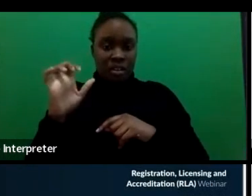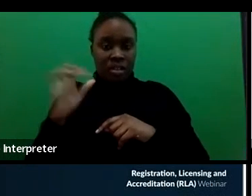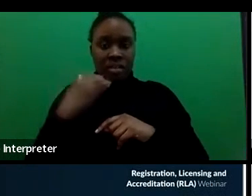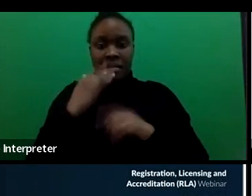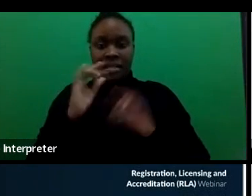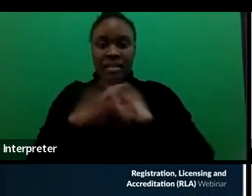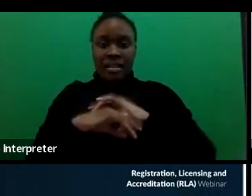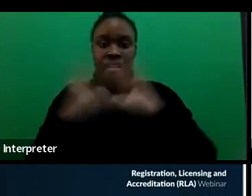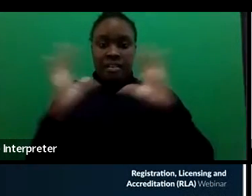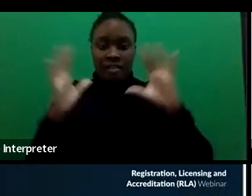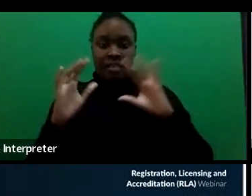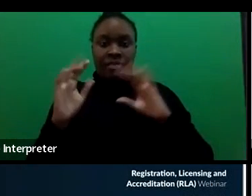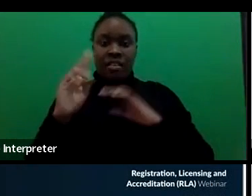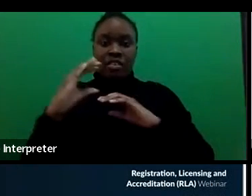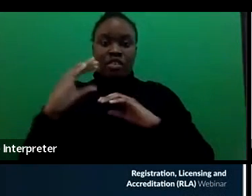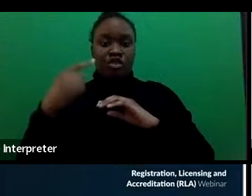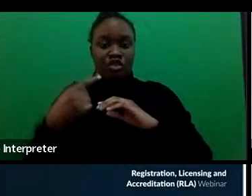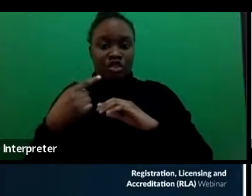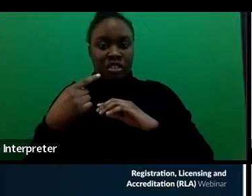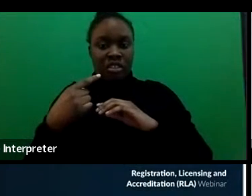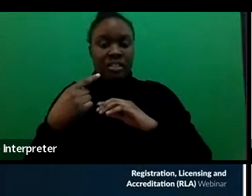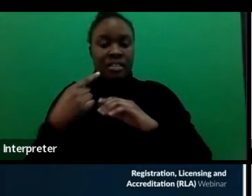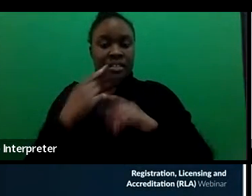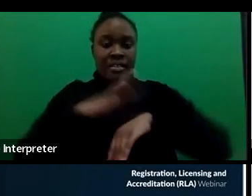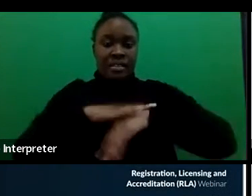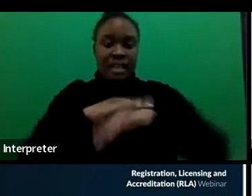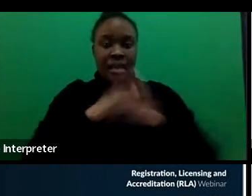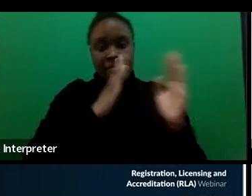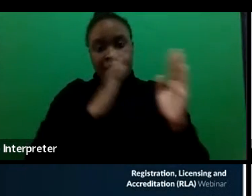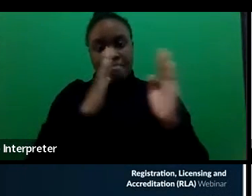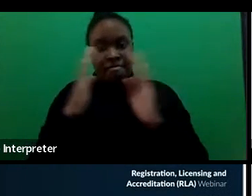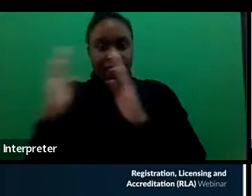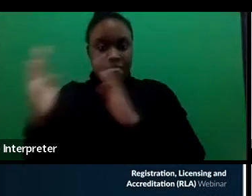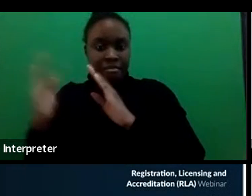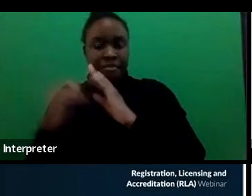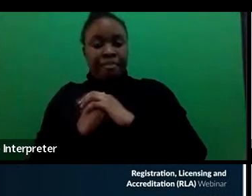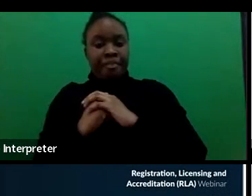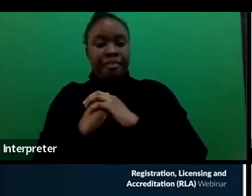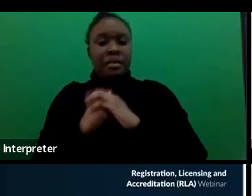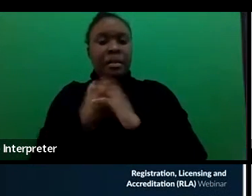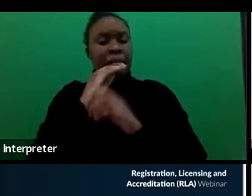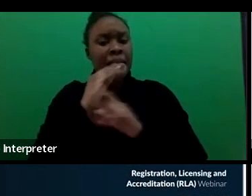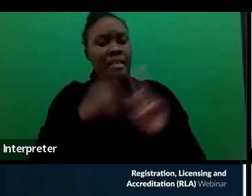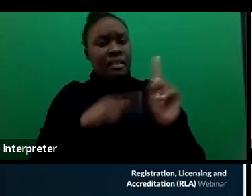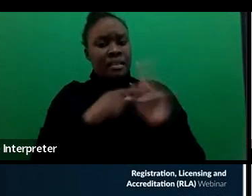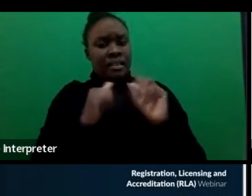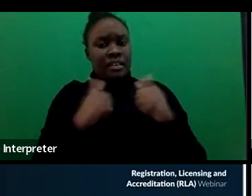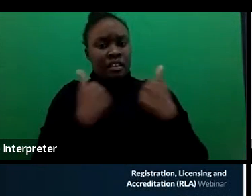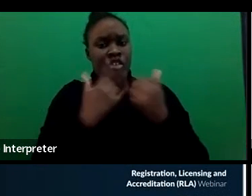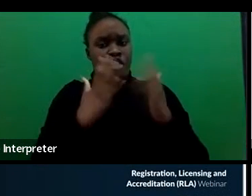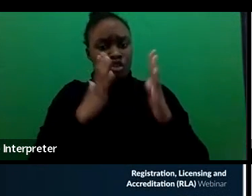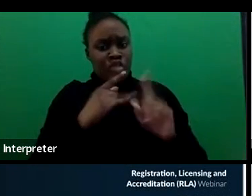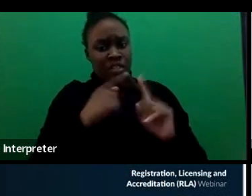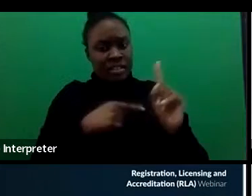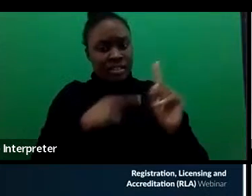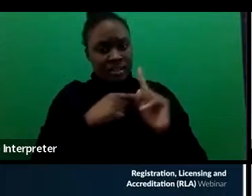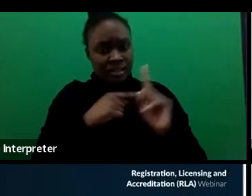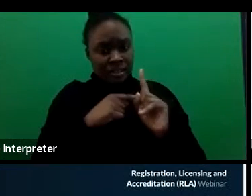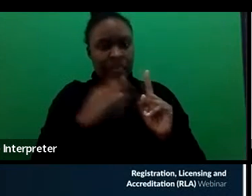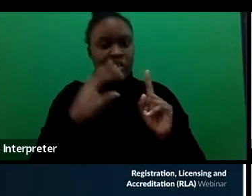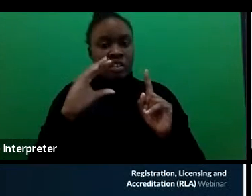RCG timeframes. When does the clearing agent, forwarding agent have to report on forwarding shipments for C